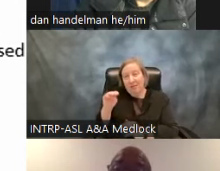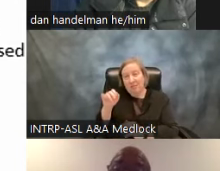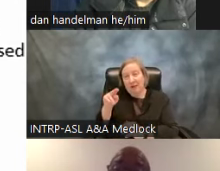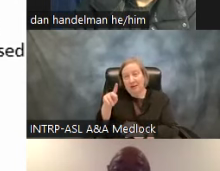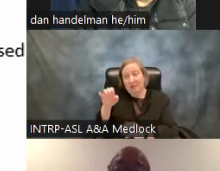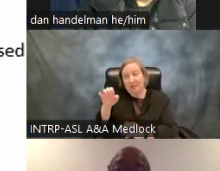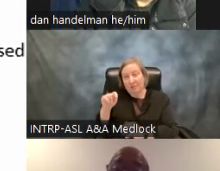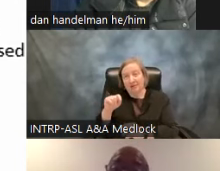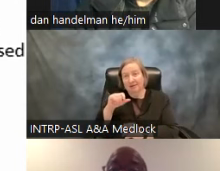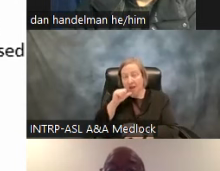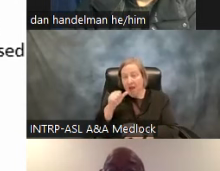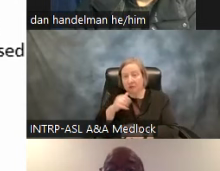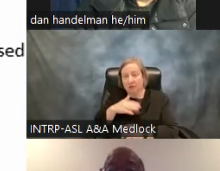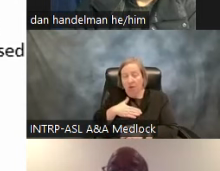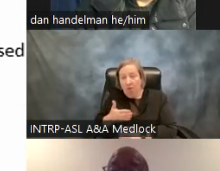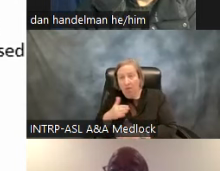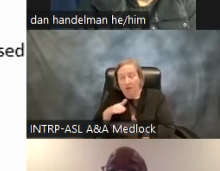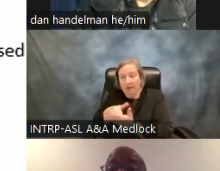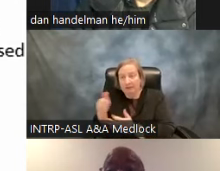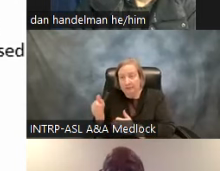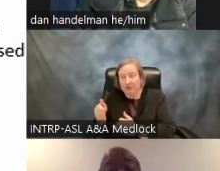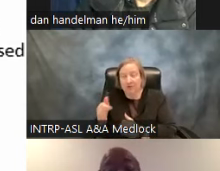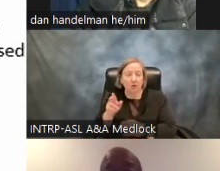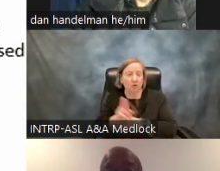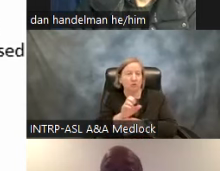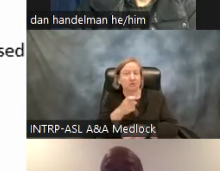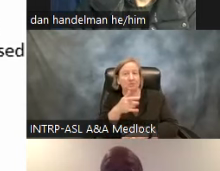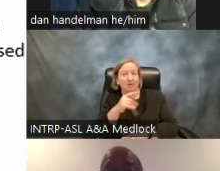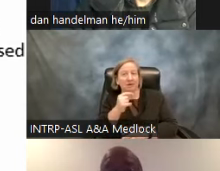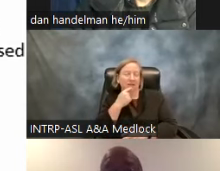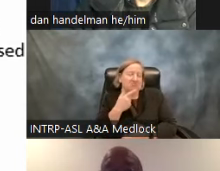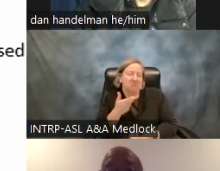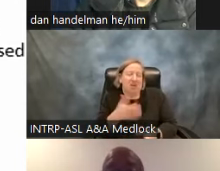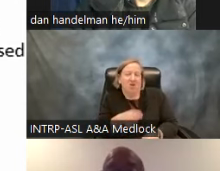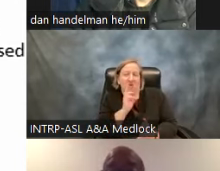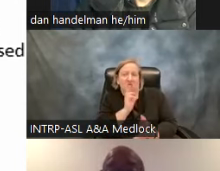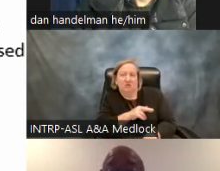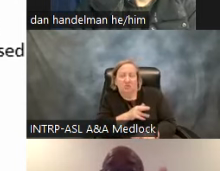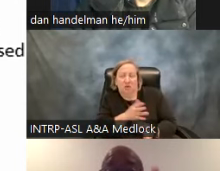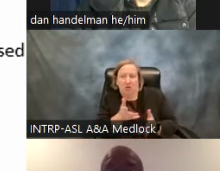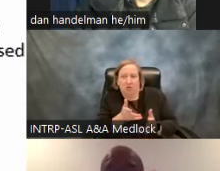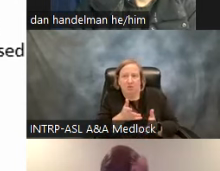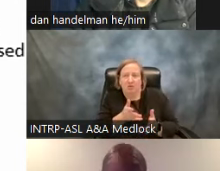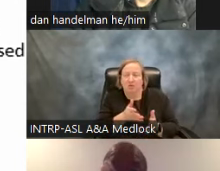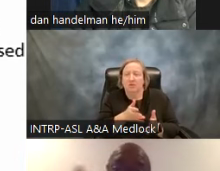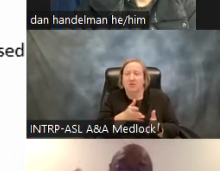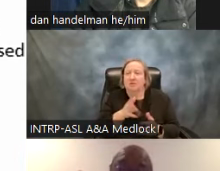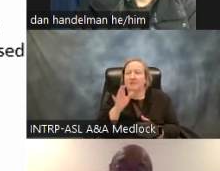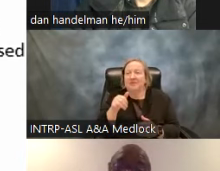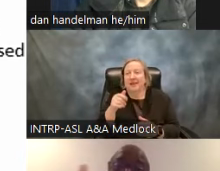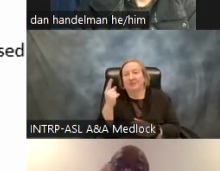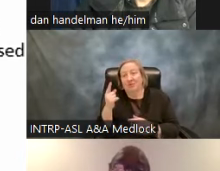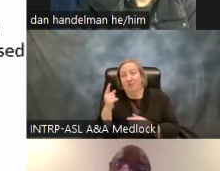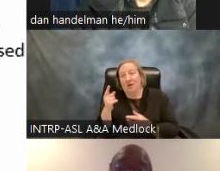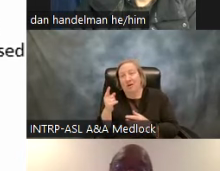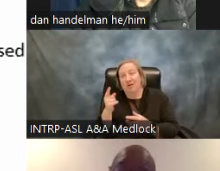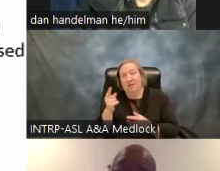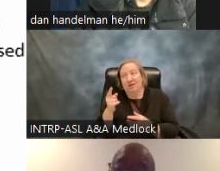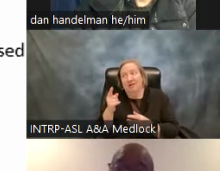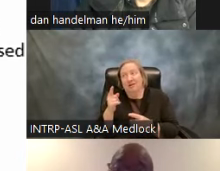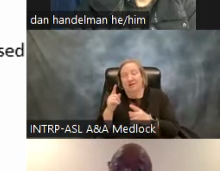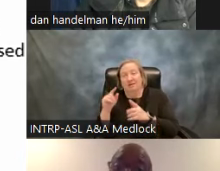self-incriminate. So using the subpoena, they could just say, well, I'm not going to respond to that. And that is one section, versus having